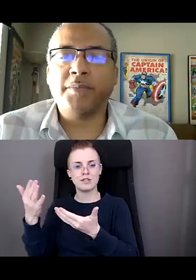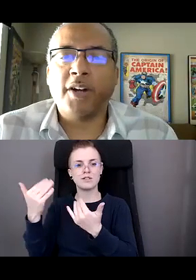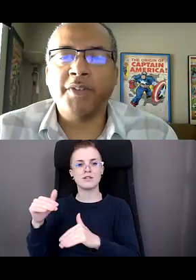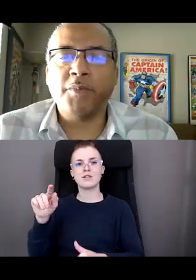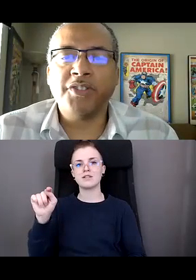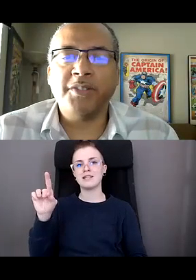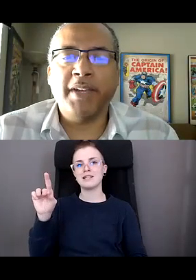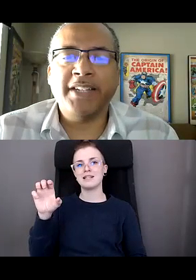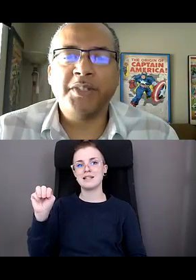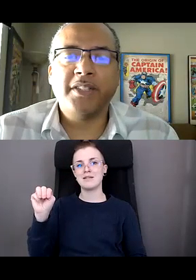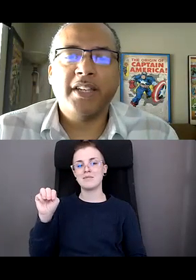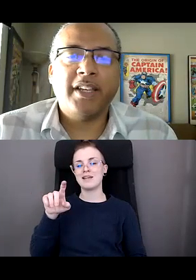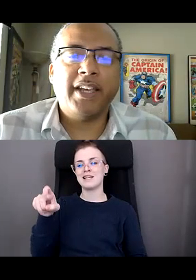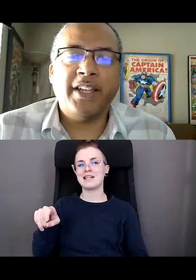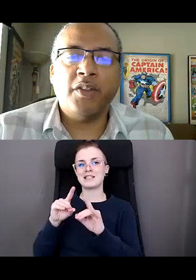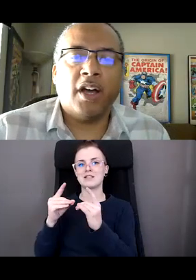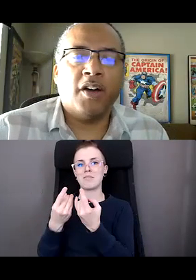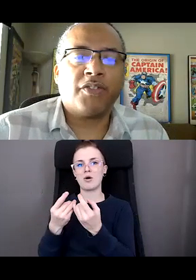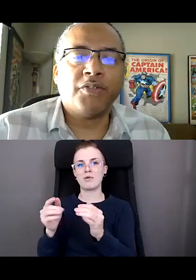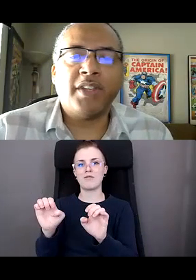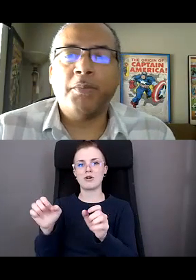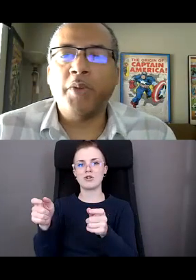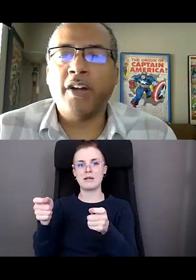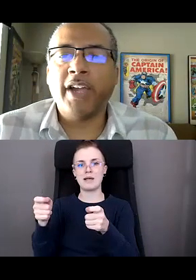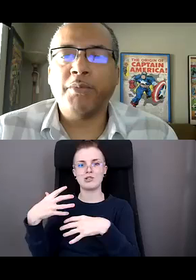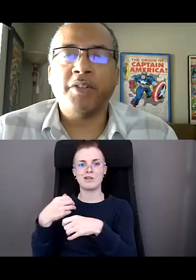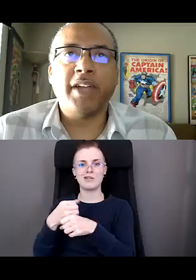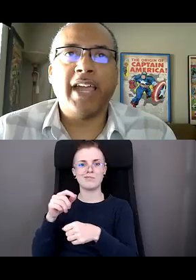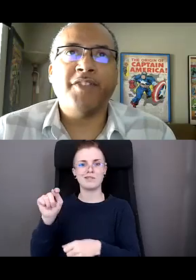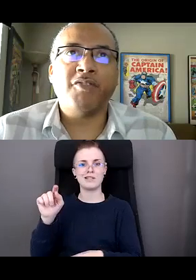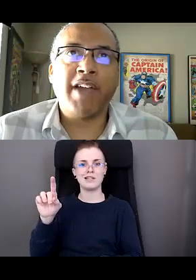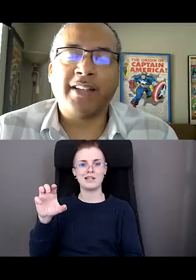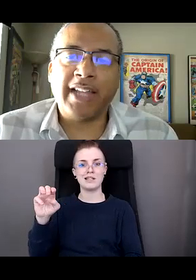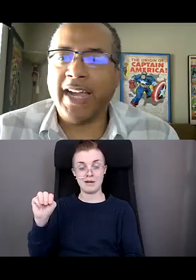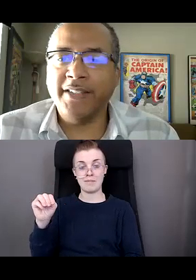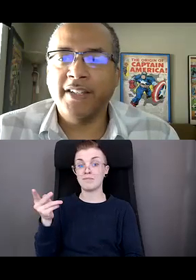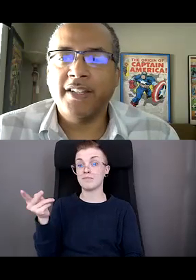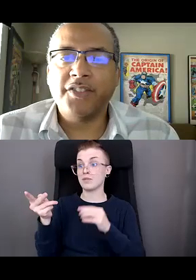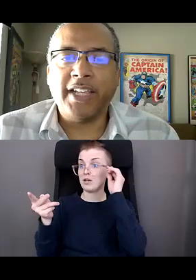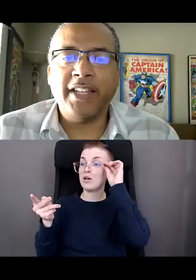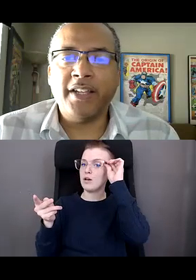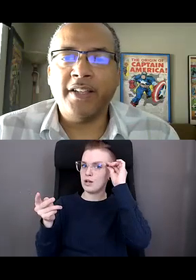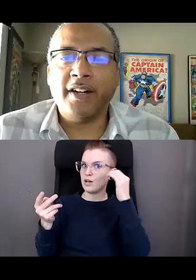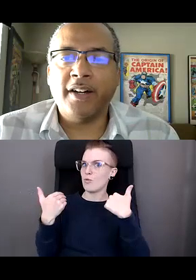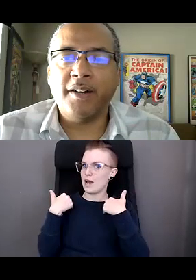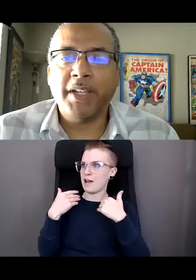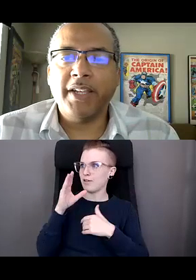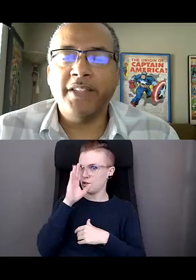Texas Department of Emergency Management. And through them, we are able to have a direct line to